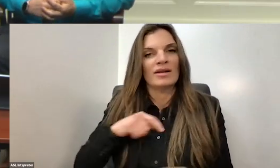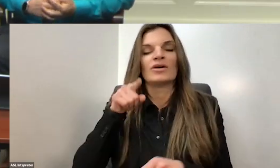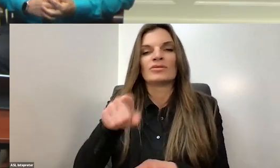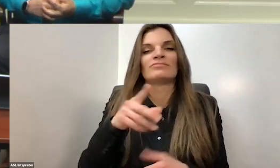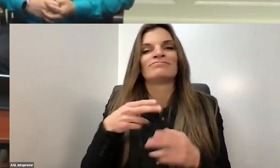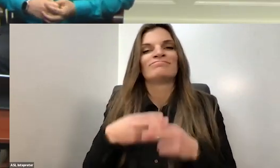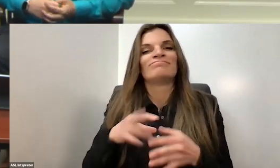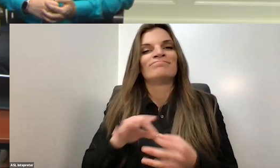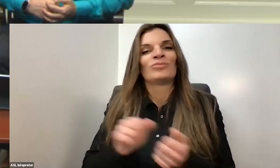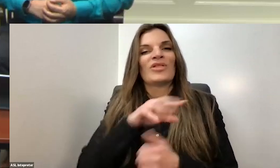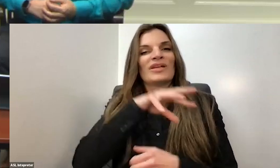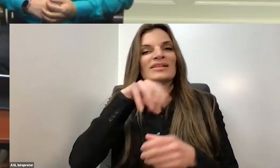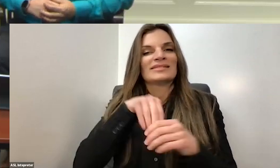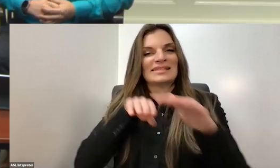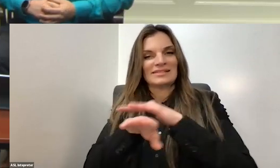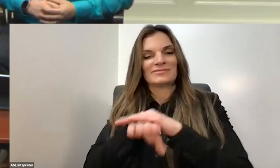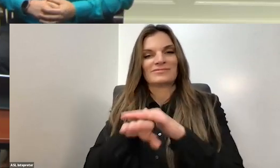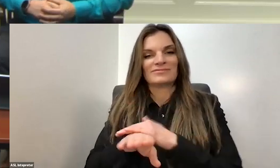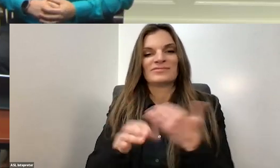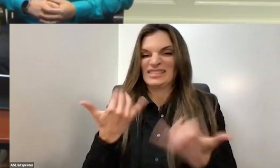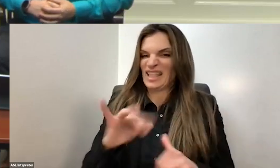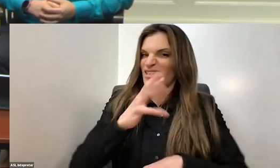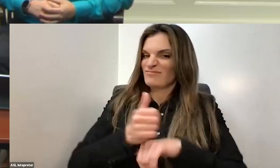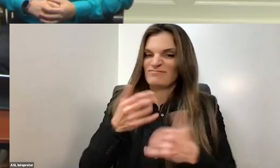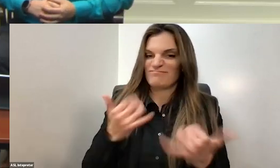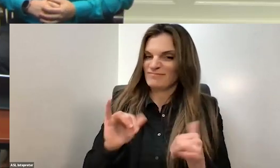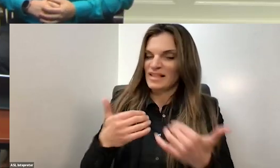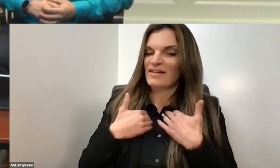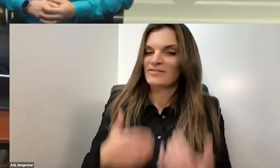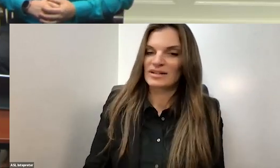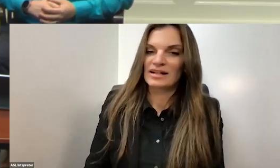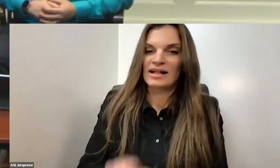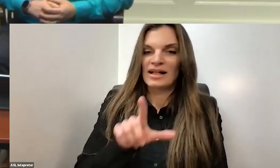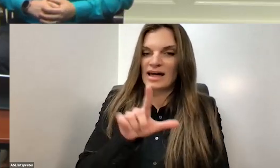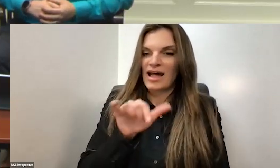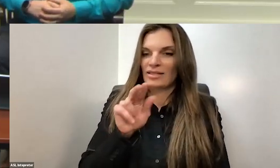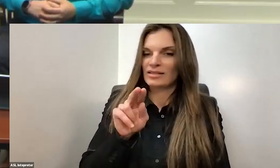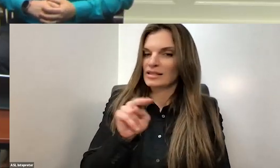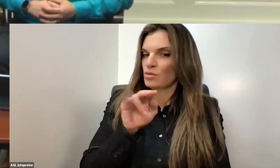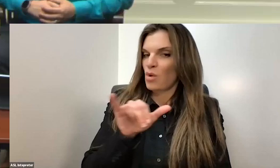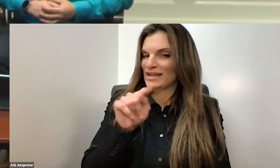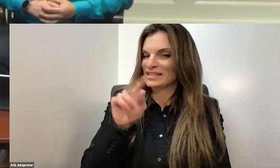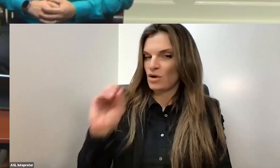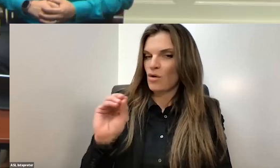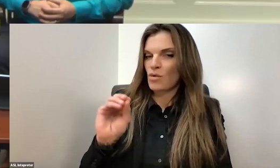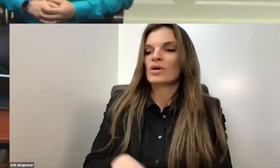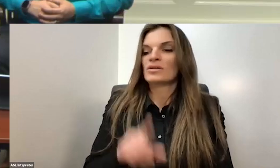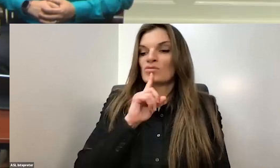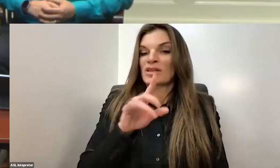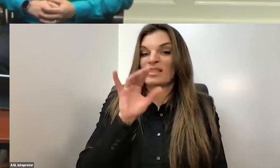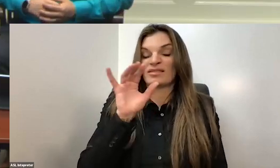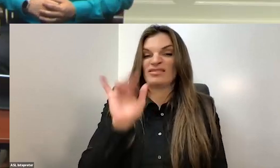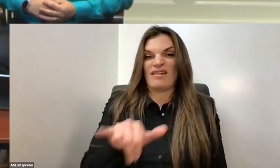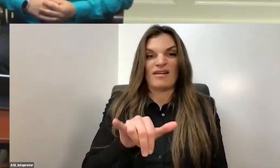in existence today, ALMYTO. And it was such a long day that I